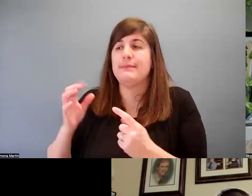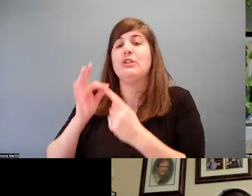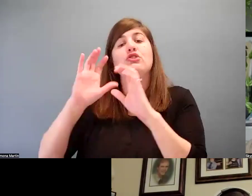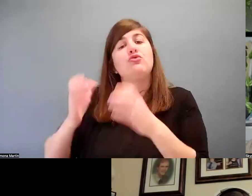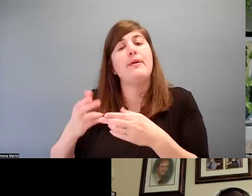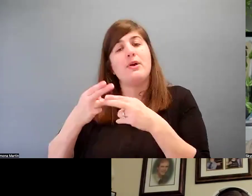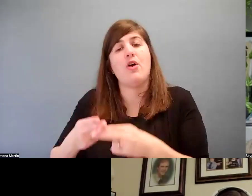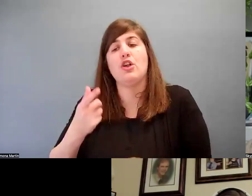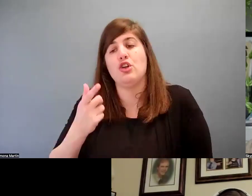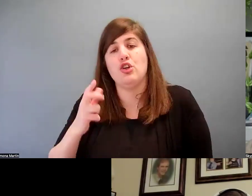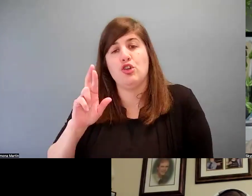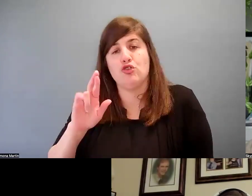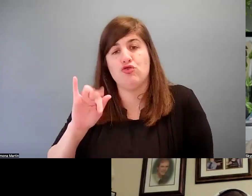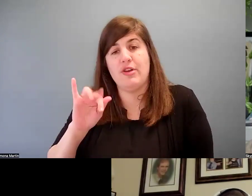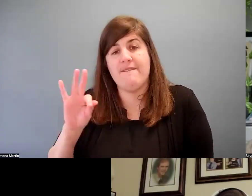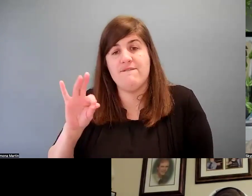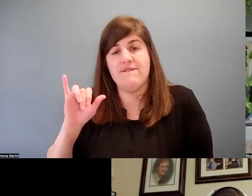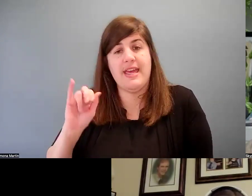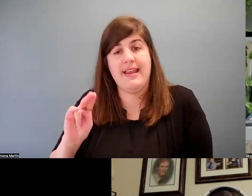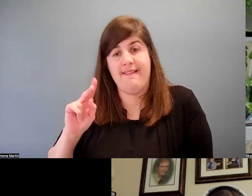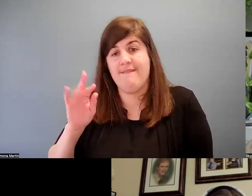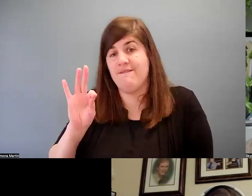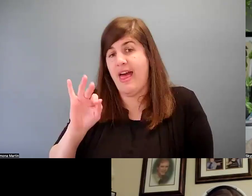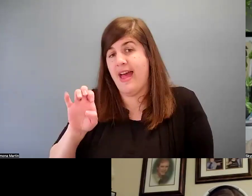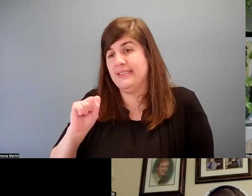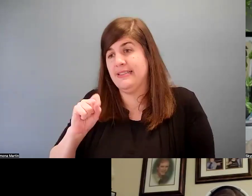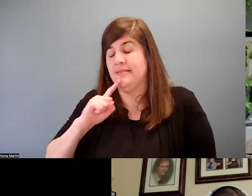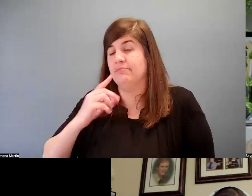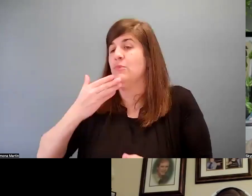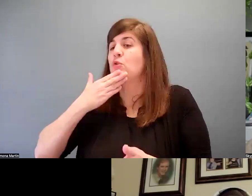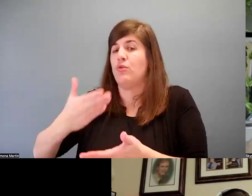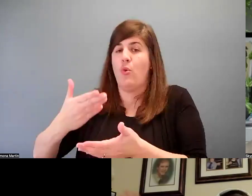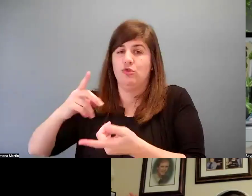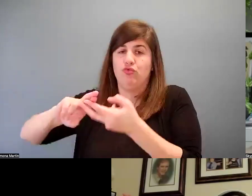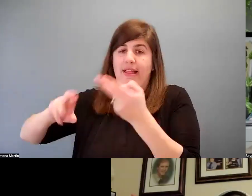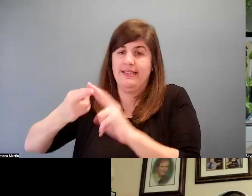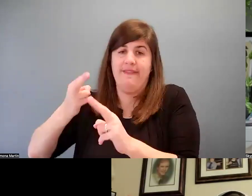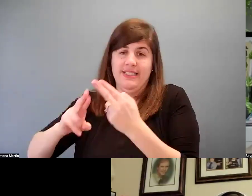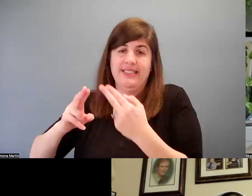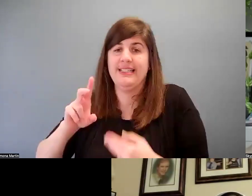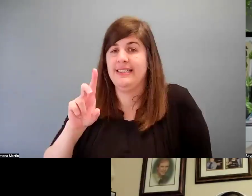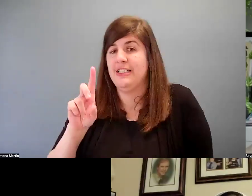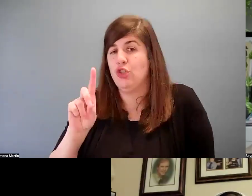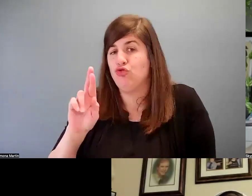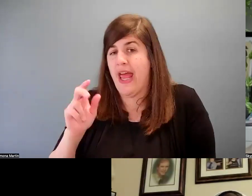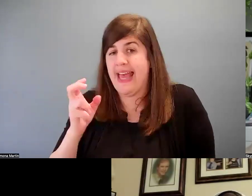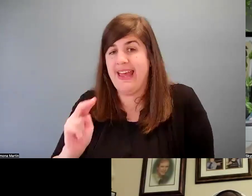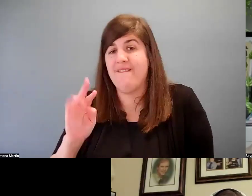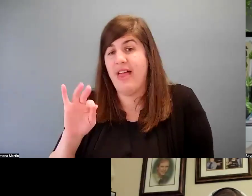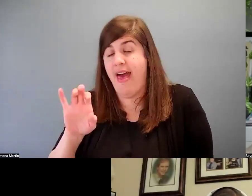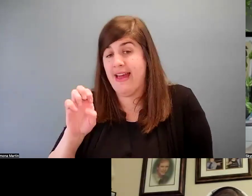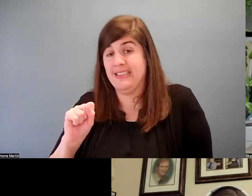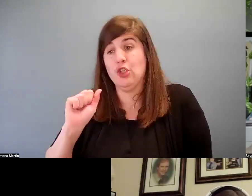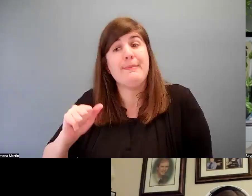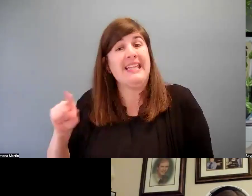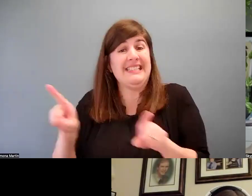the griffin flies, which are close relatives of dragonflies and damselflies, but they could get to the size of like eagles.